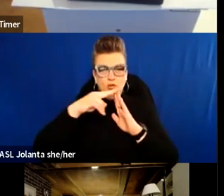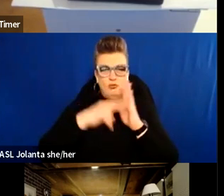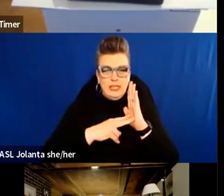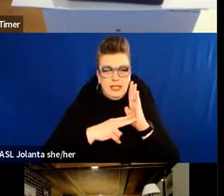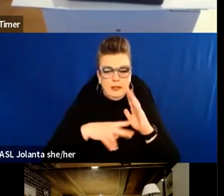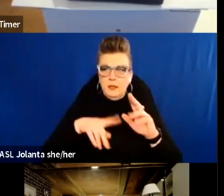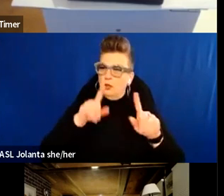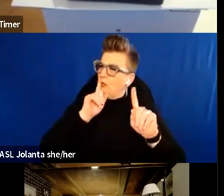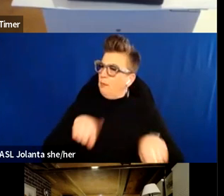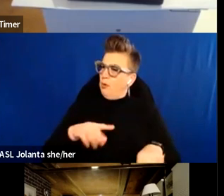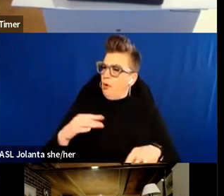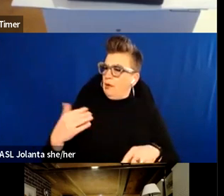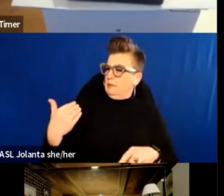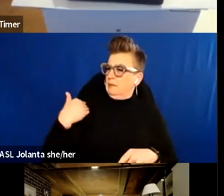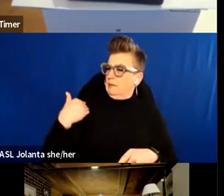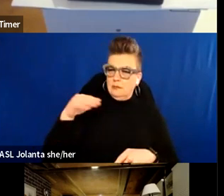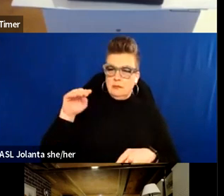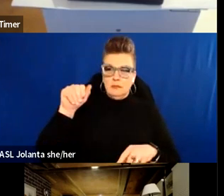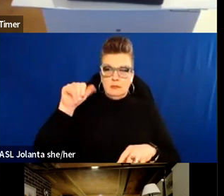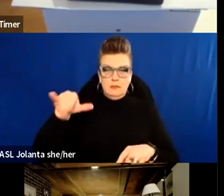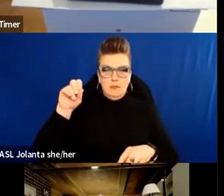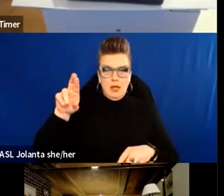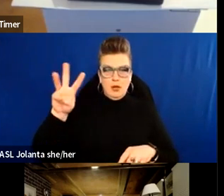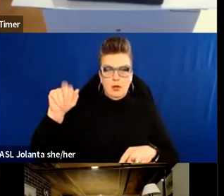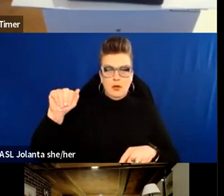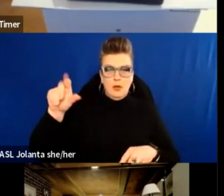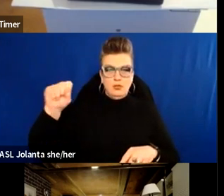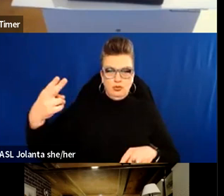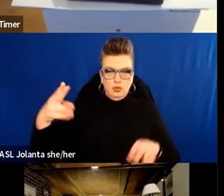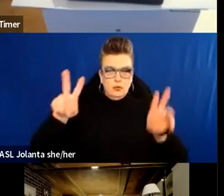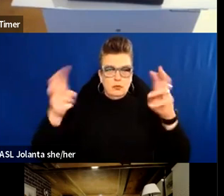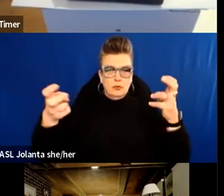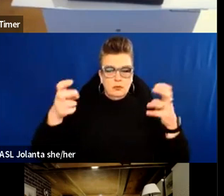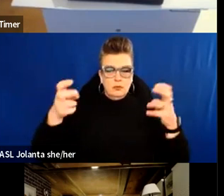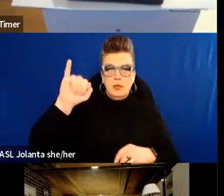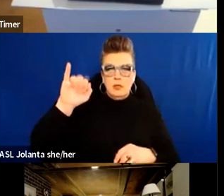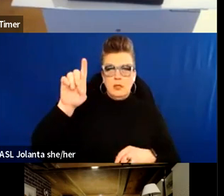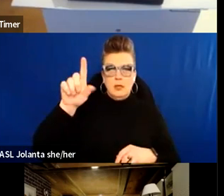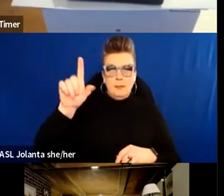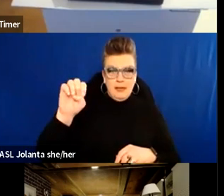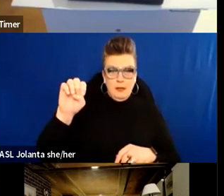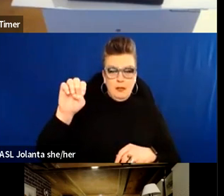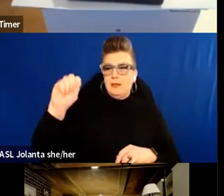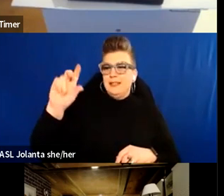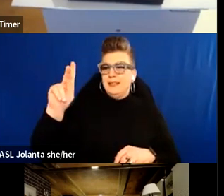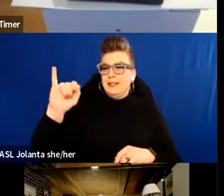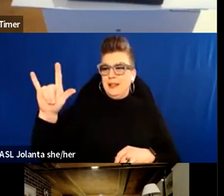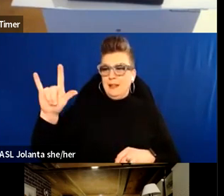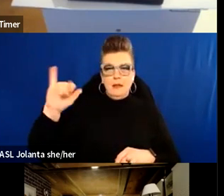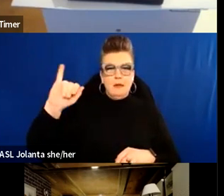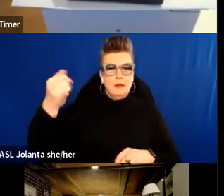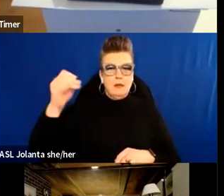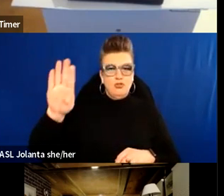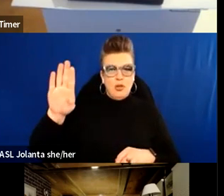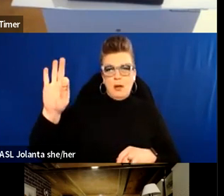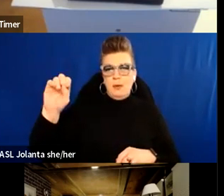report that was done under mayor walsh's administration of middle skill jobs forecast for the bechtel boston area they are among